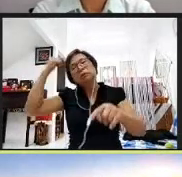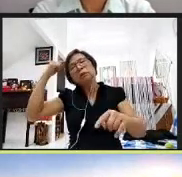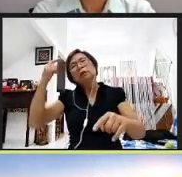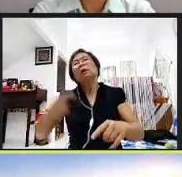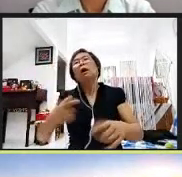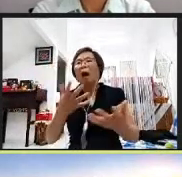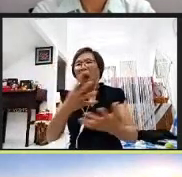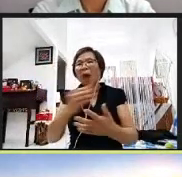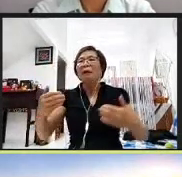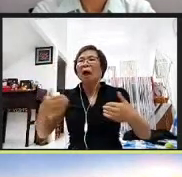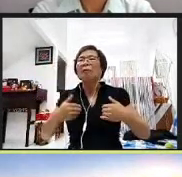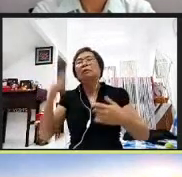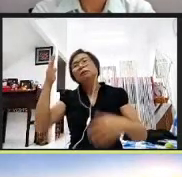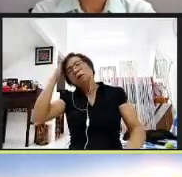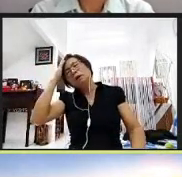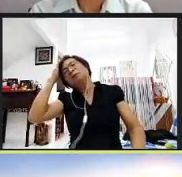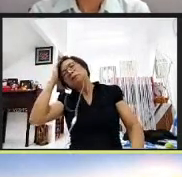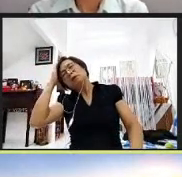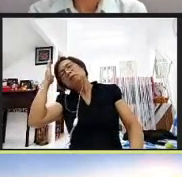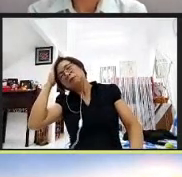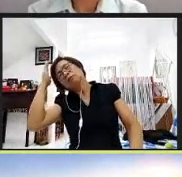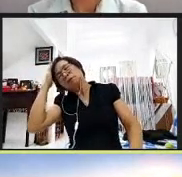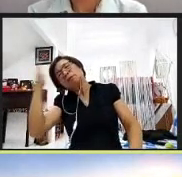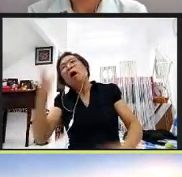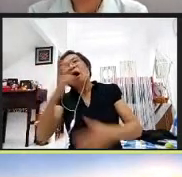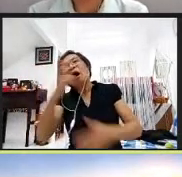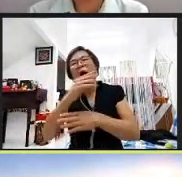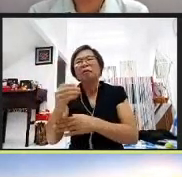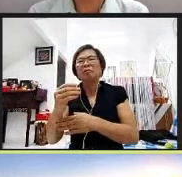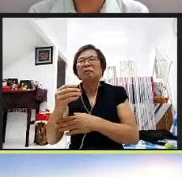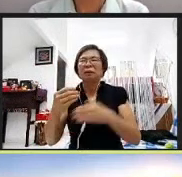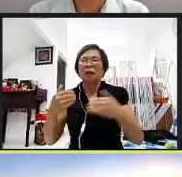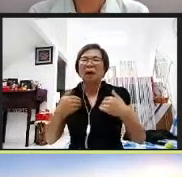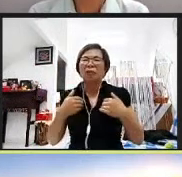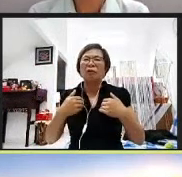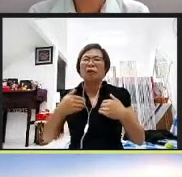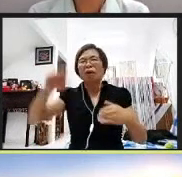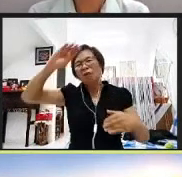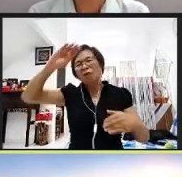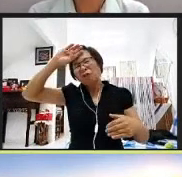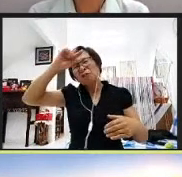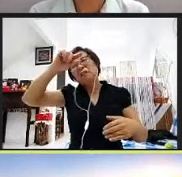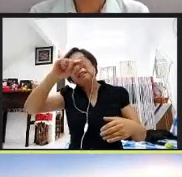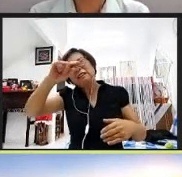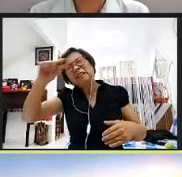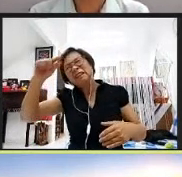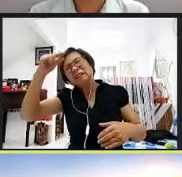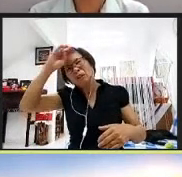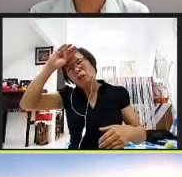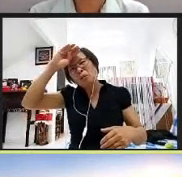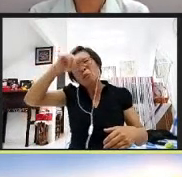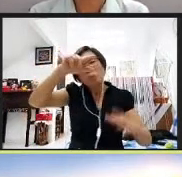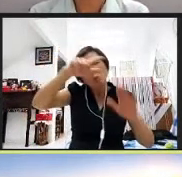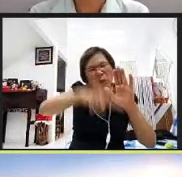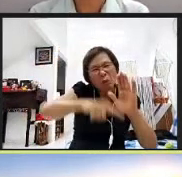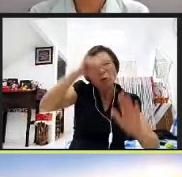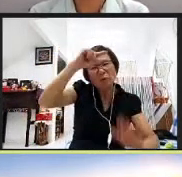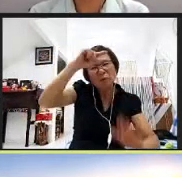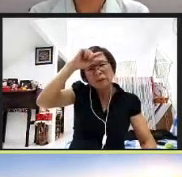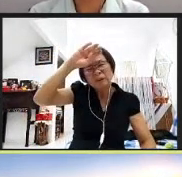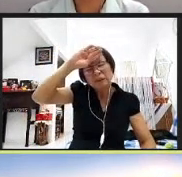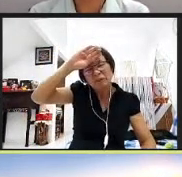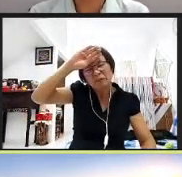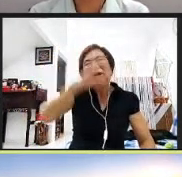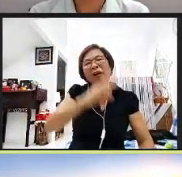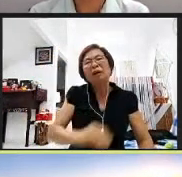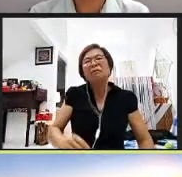after this. And some will have a persistent low-grade fever, GI symptoms, the